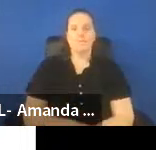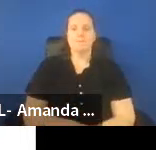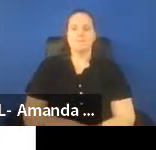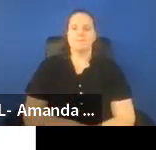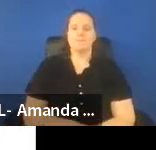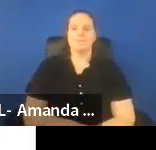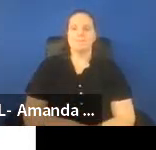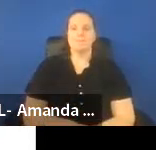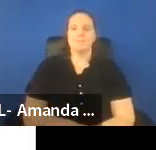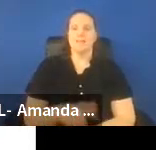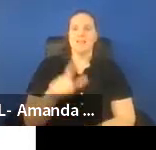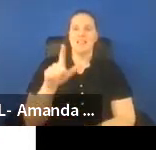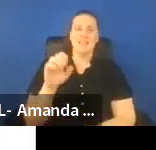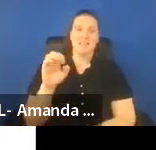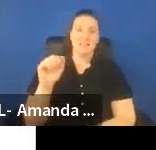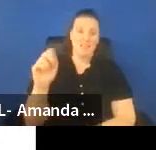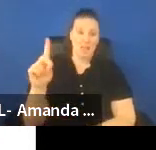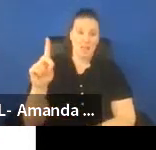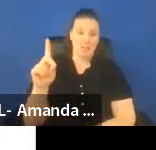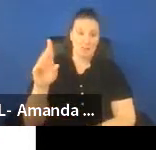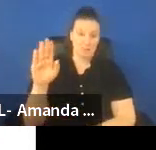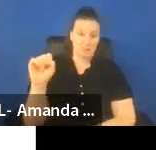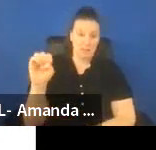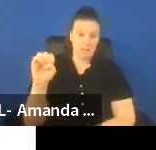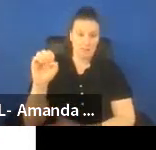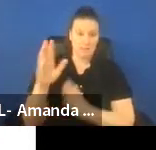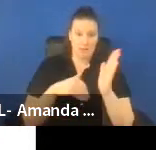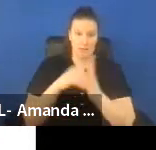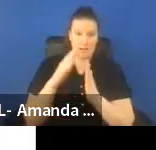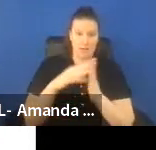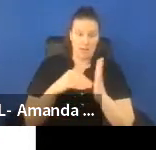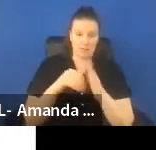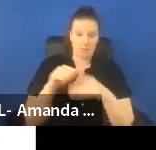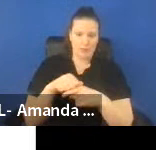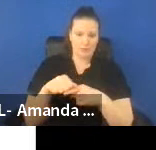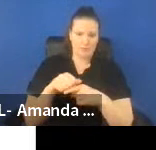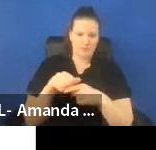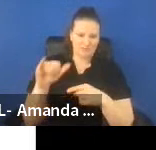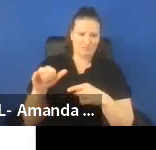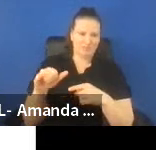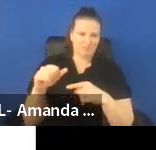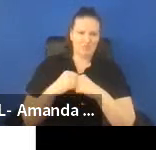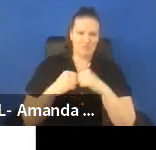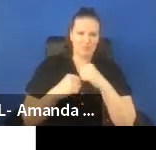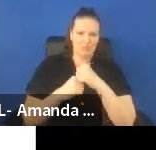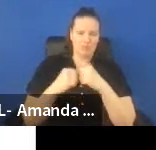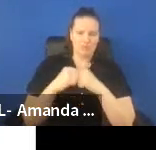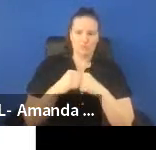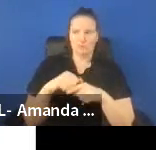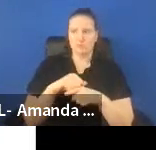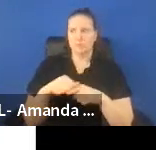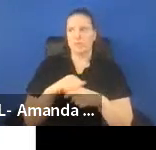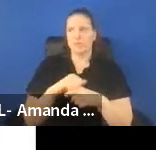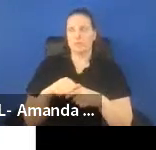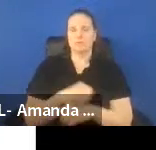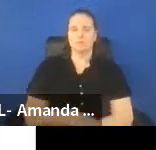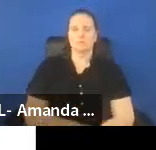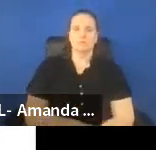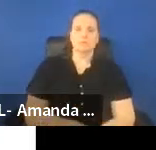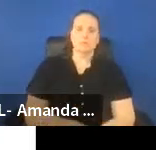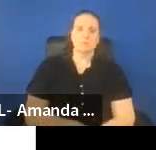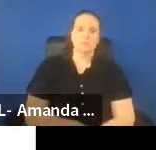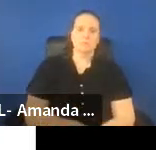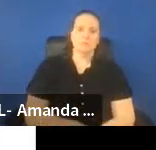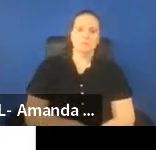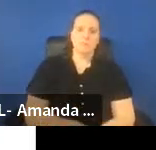the lead-based paint demolition practices or deconstruction practices. This was